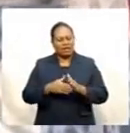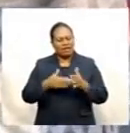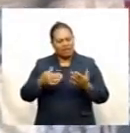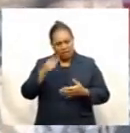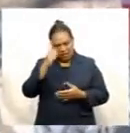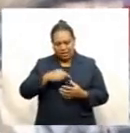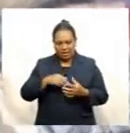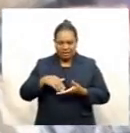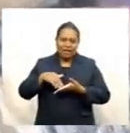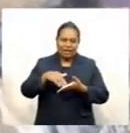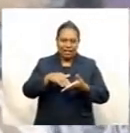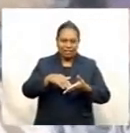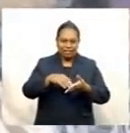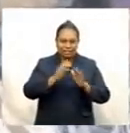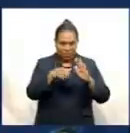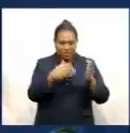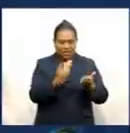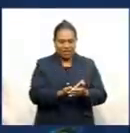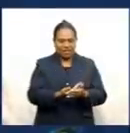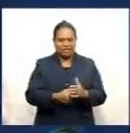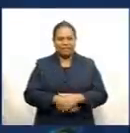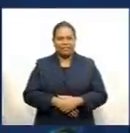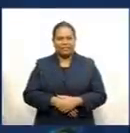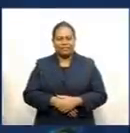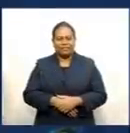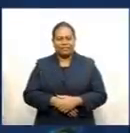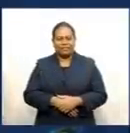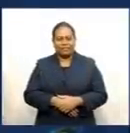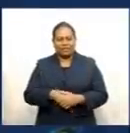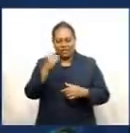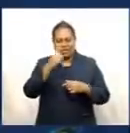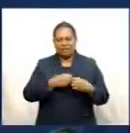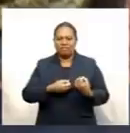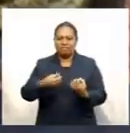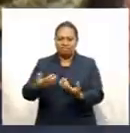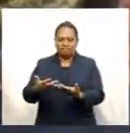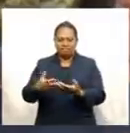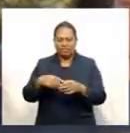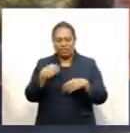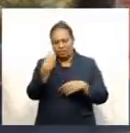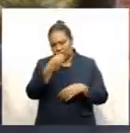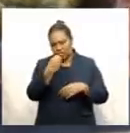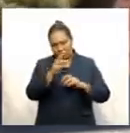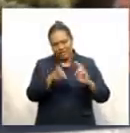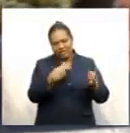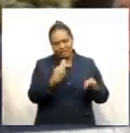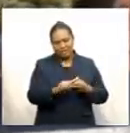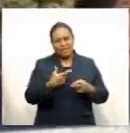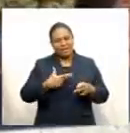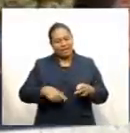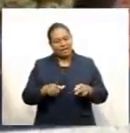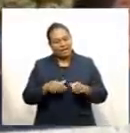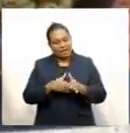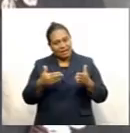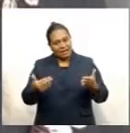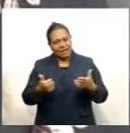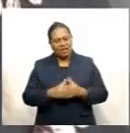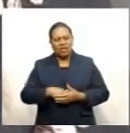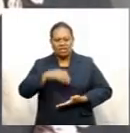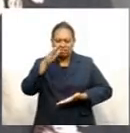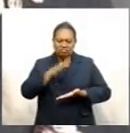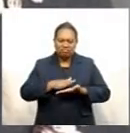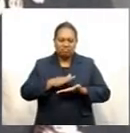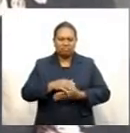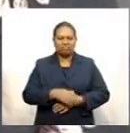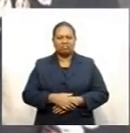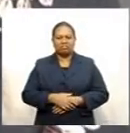all help and provide the staple food items for the family. At the height of the pandemic, the flow of these businesses slowed